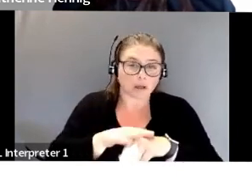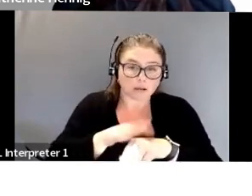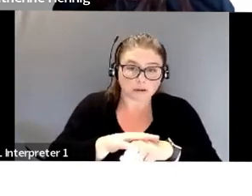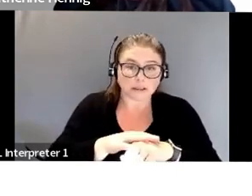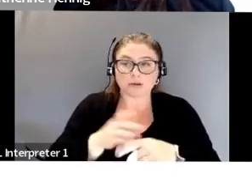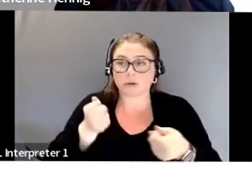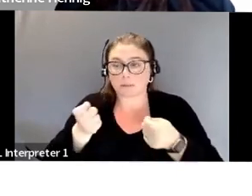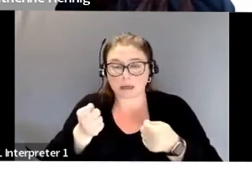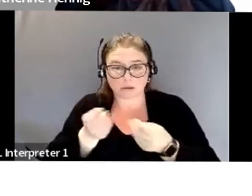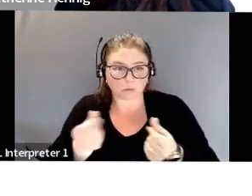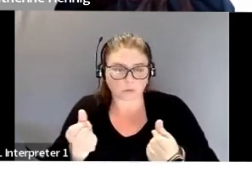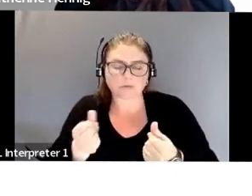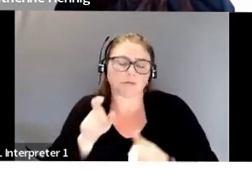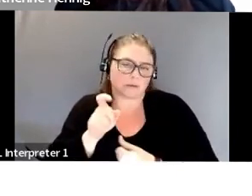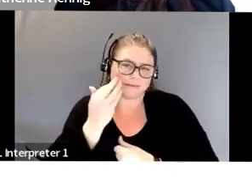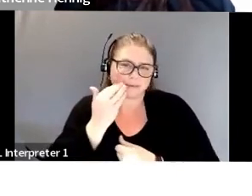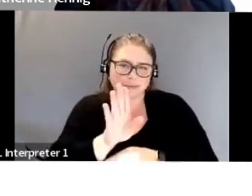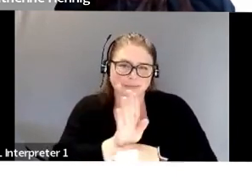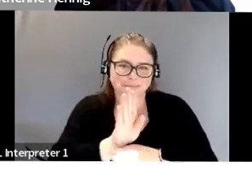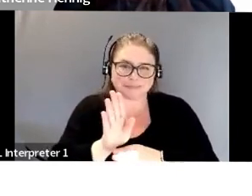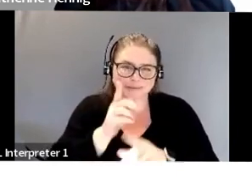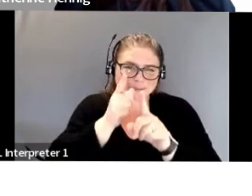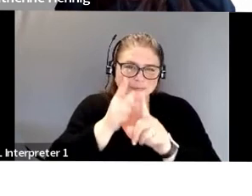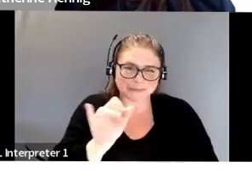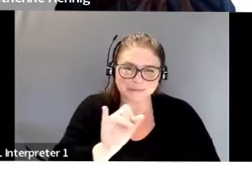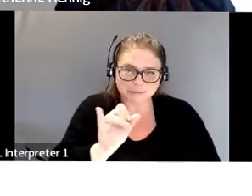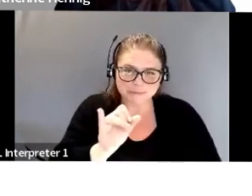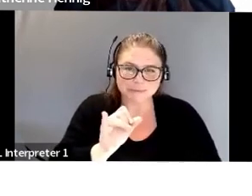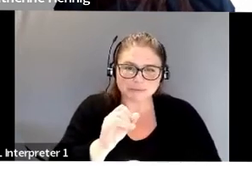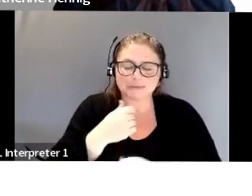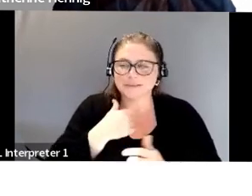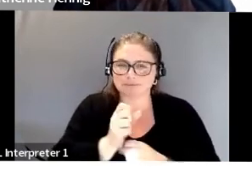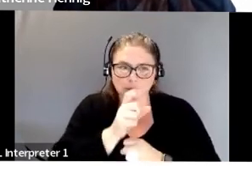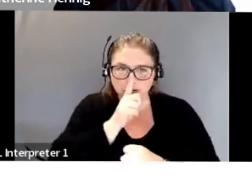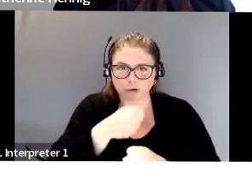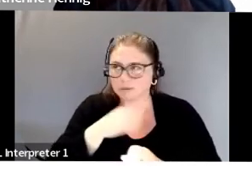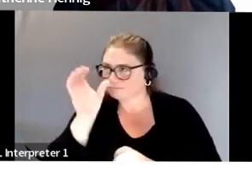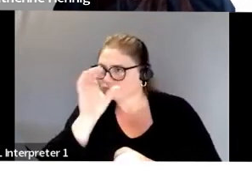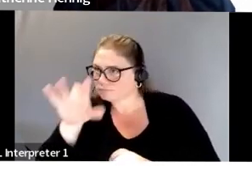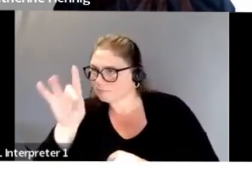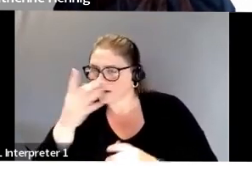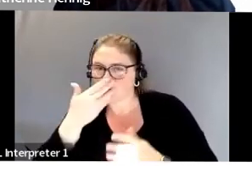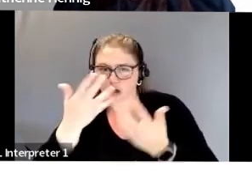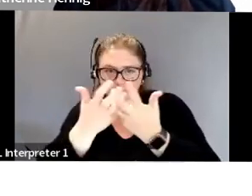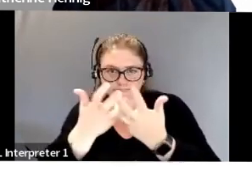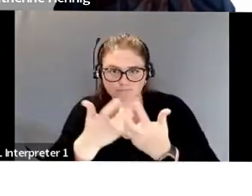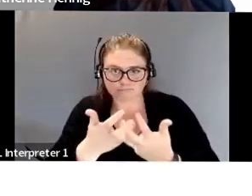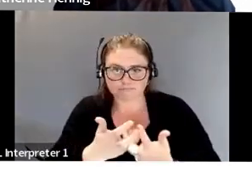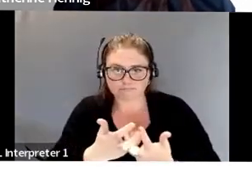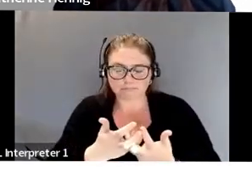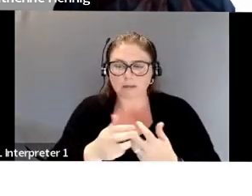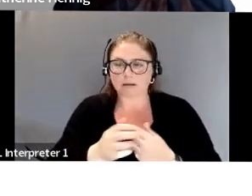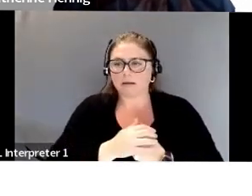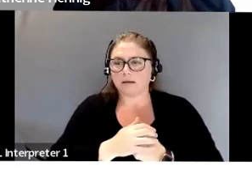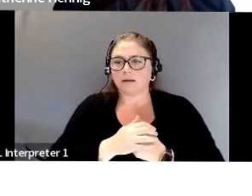solution, we will also need to know about your business goals so we can make sure that we are directing you appropriately. And then our managed solution will require a little